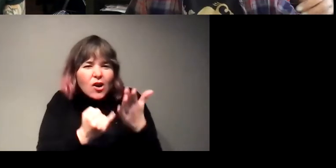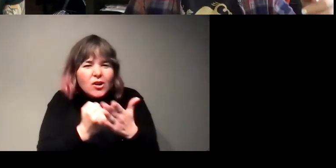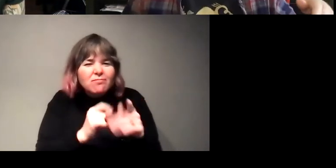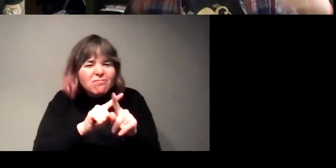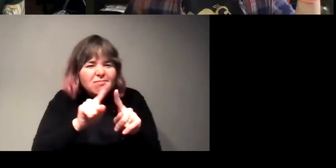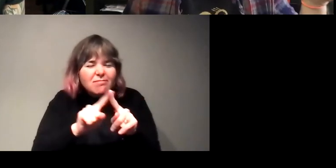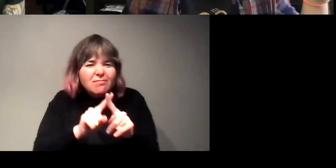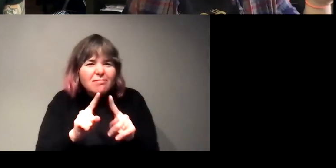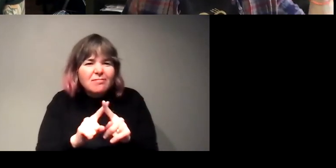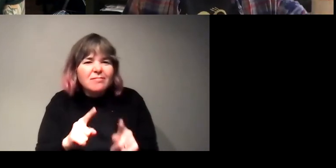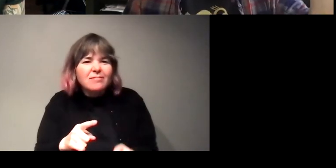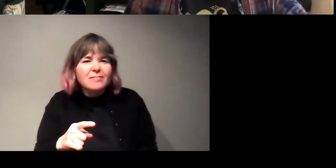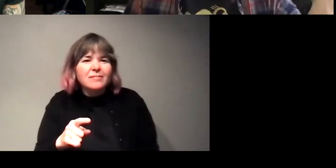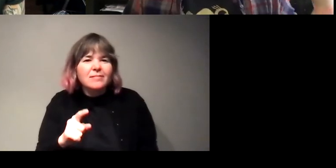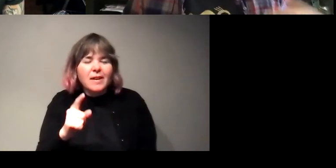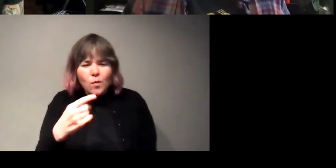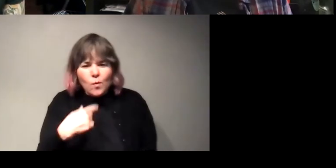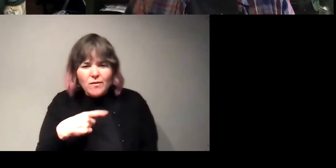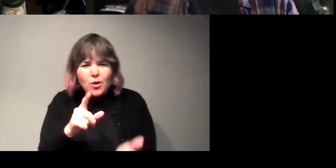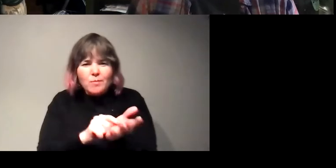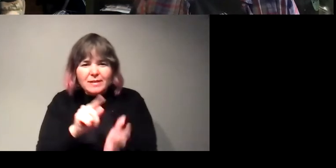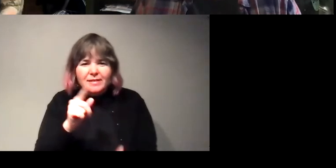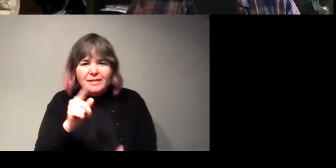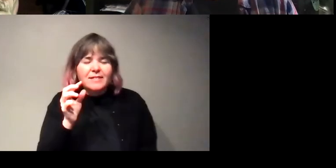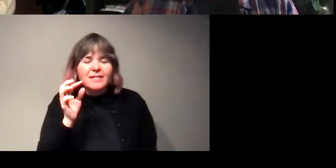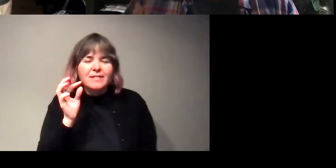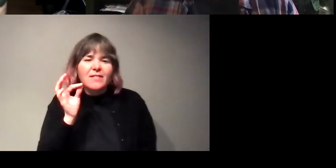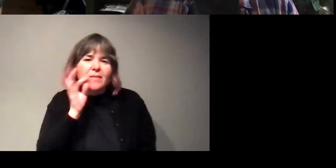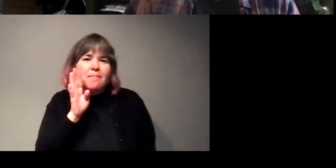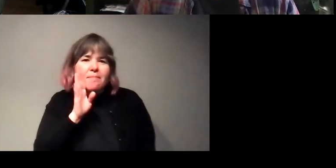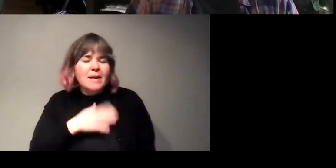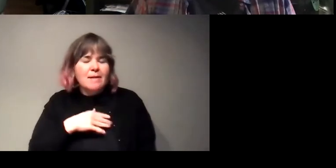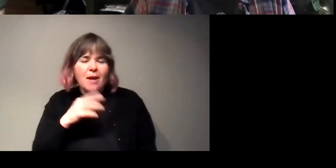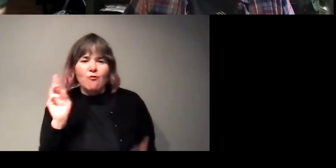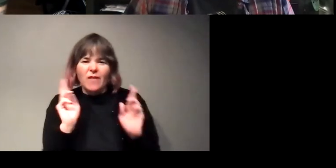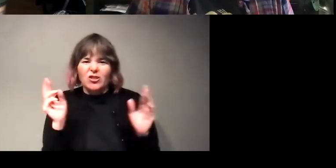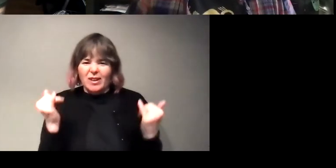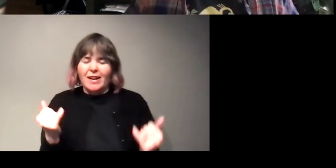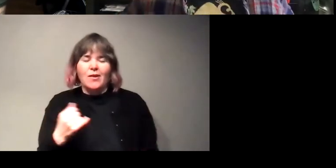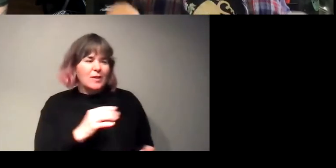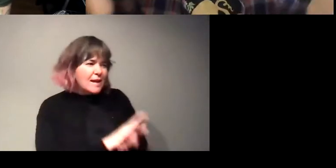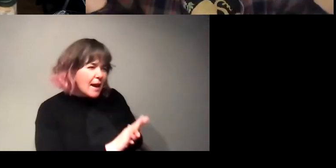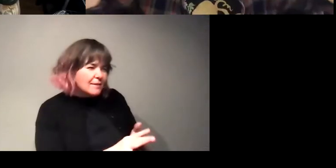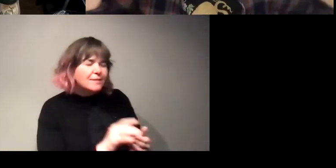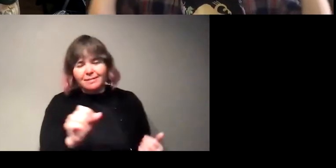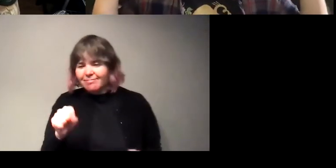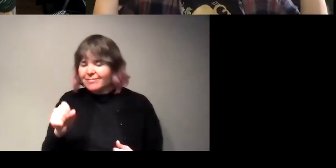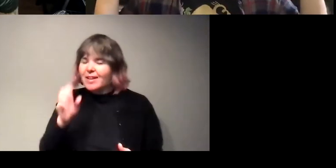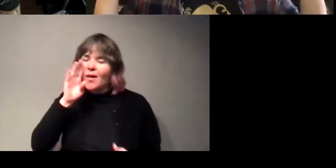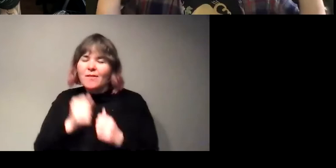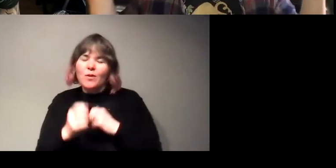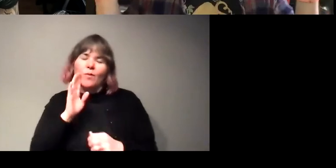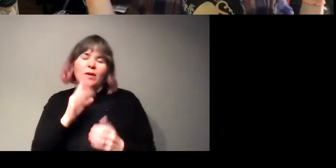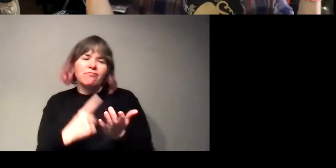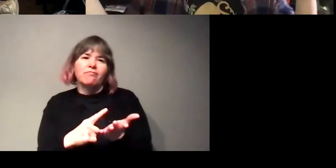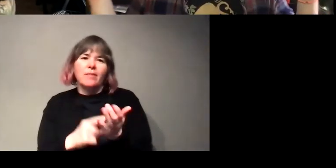have, Liz, I have one of your prints of bees on my fridge. Nice. So it's beautiful and I love it. So hello, everyone. We're going to be talking